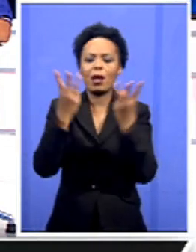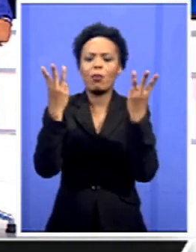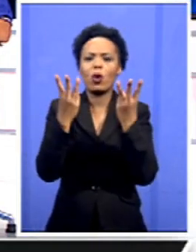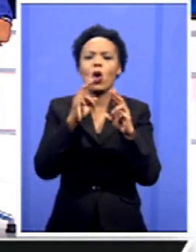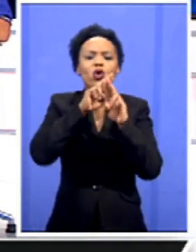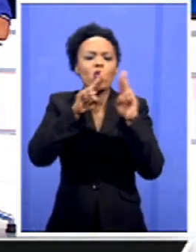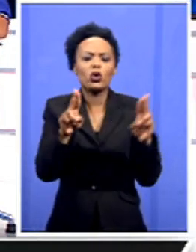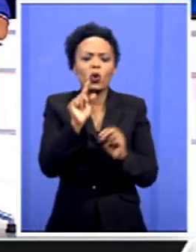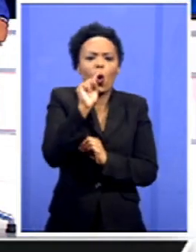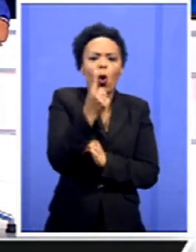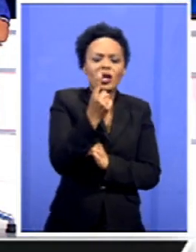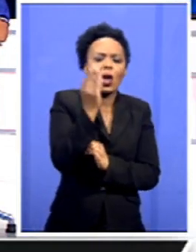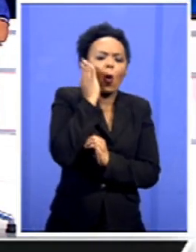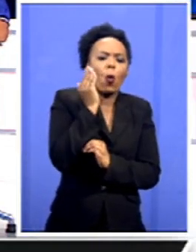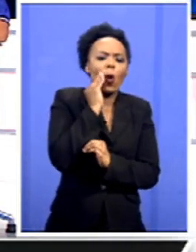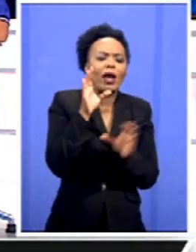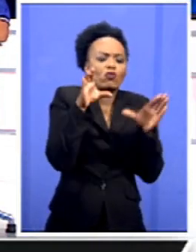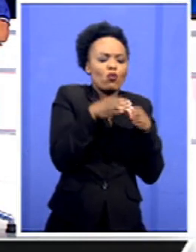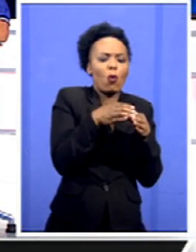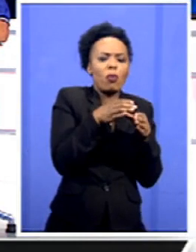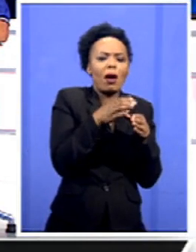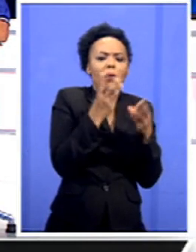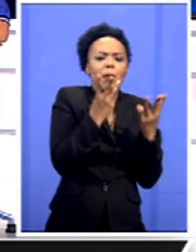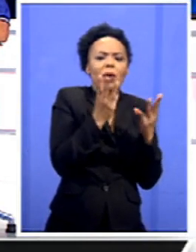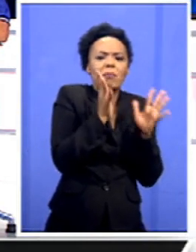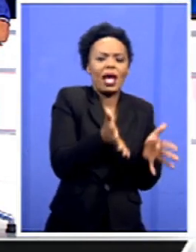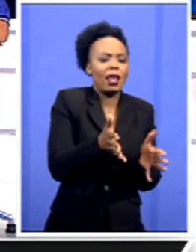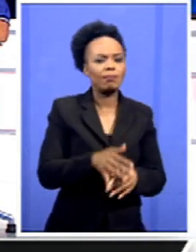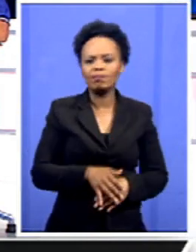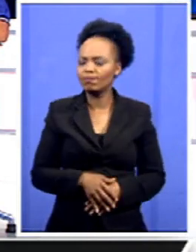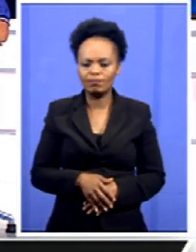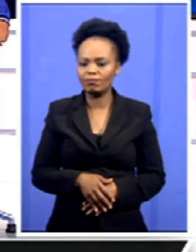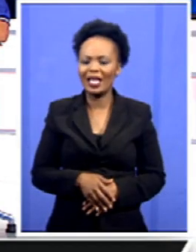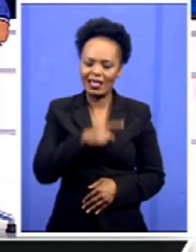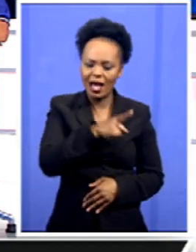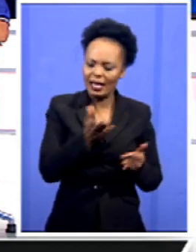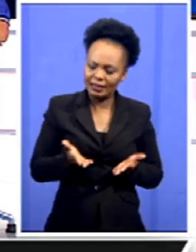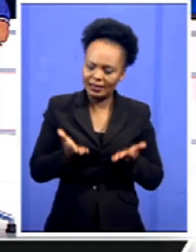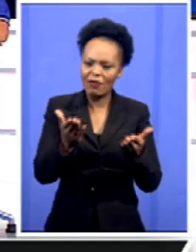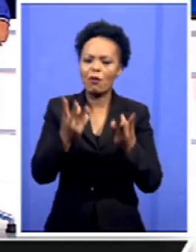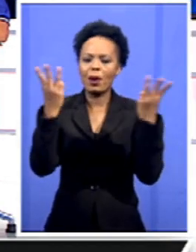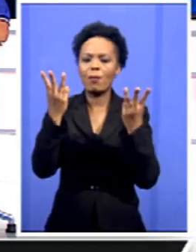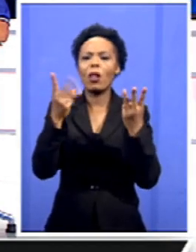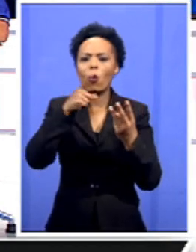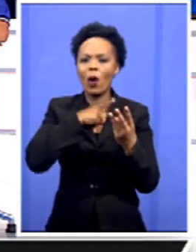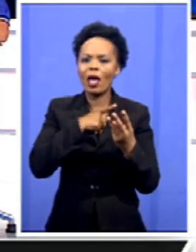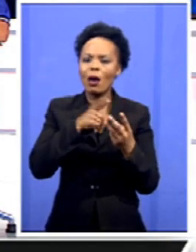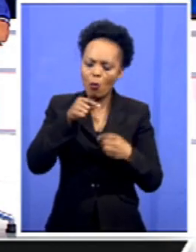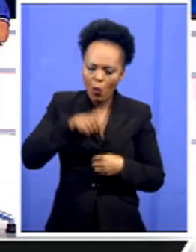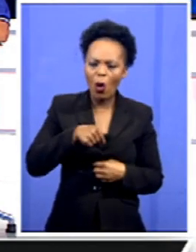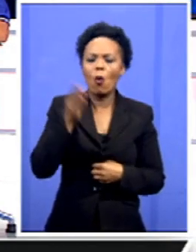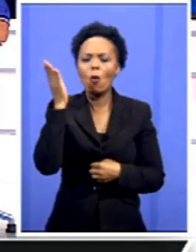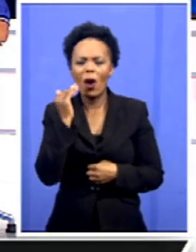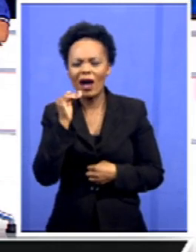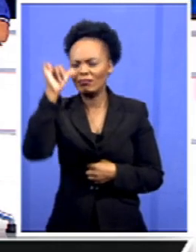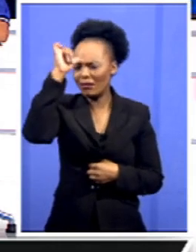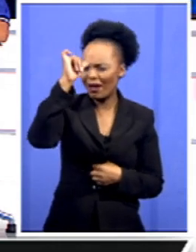white people, but a variety of people, because here where I say it's a mixed race, and